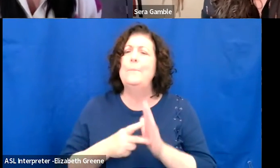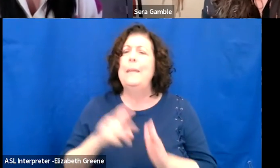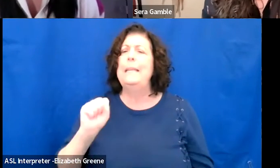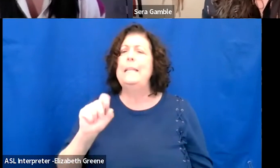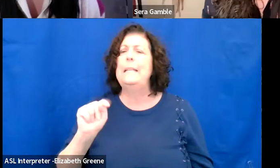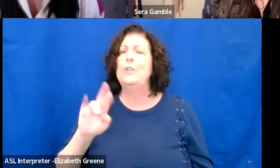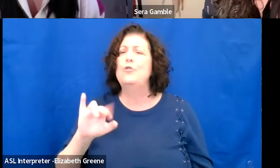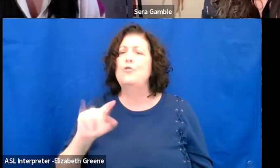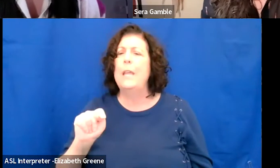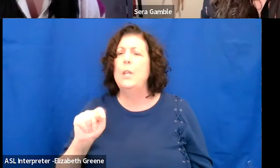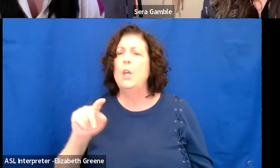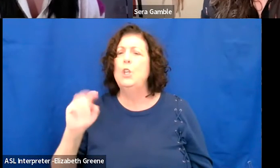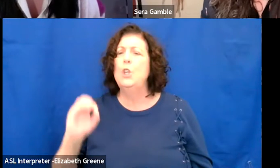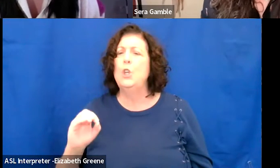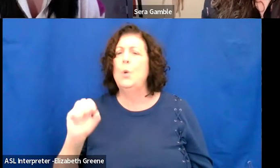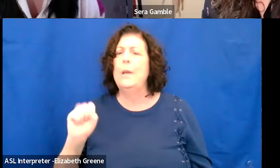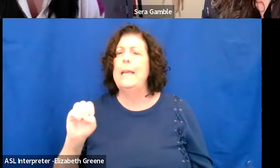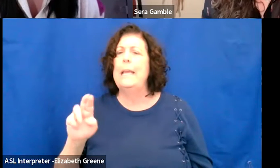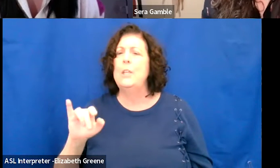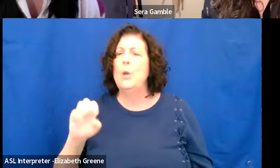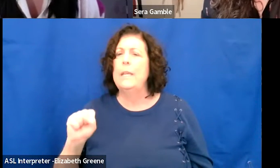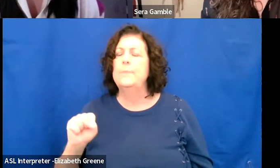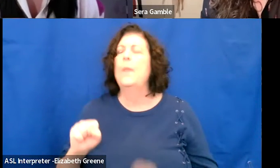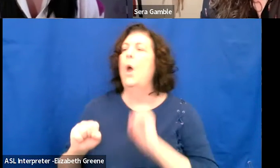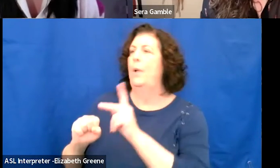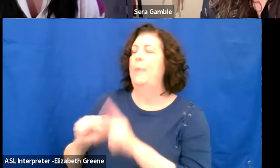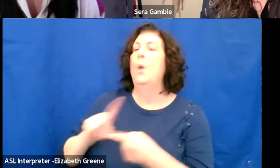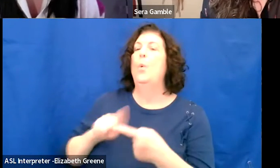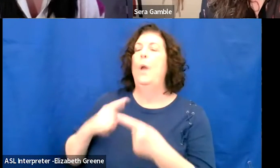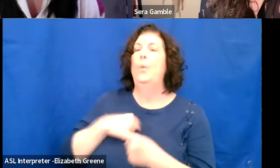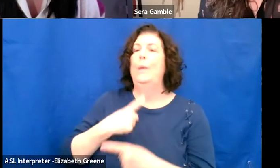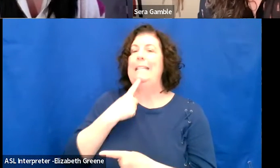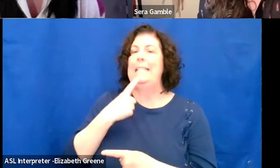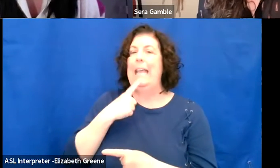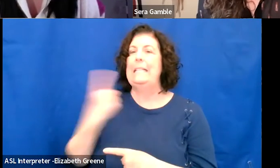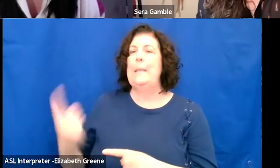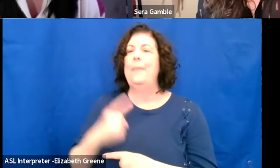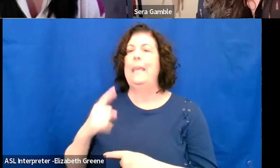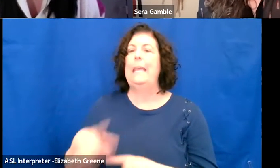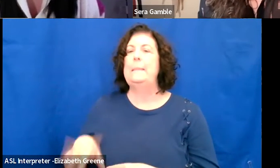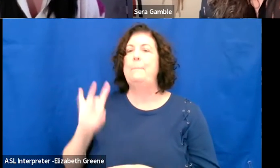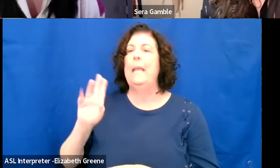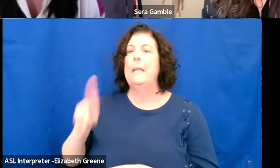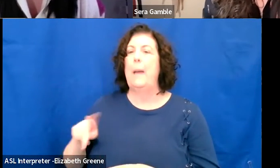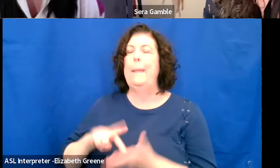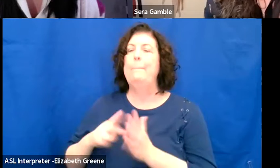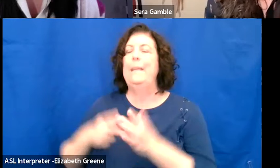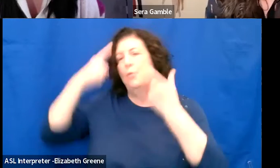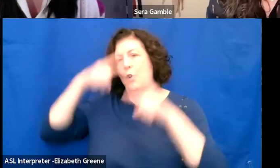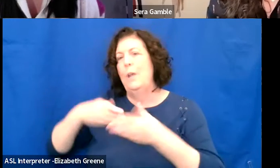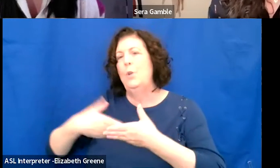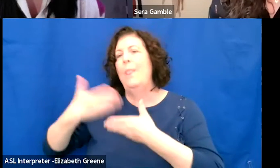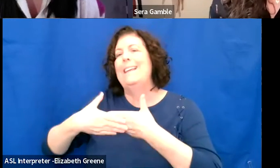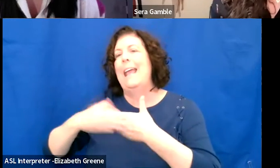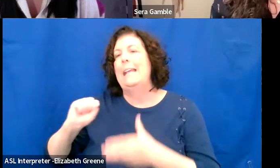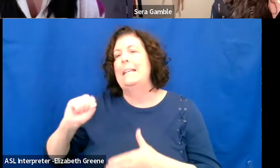there's, you know, when we say something gets picked up, it sort of just means we are greenlit to the next step. So